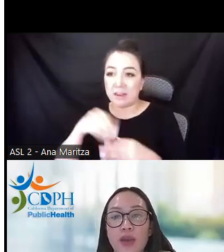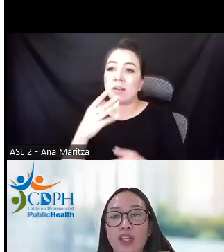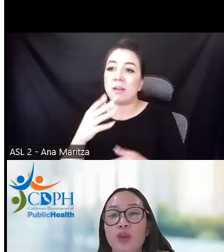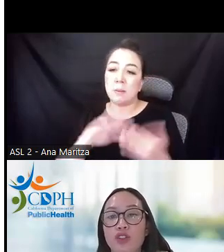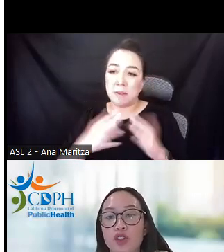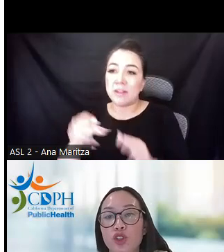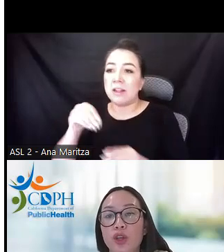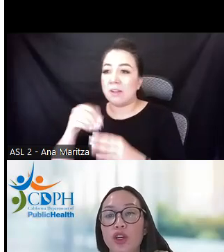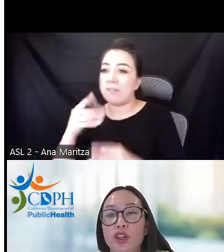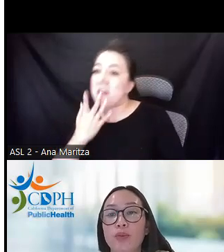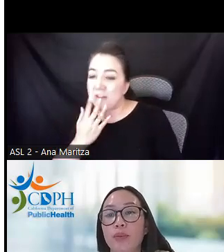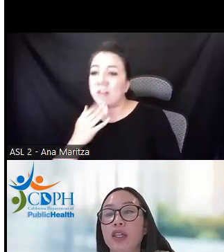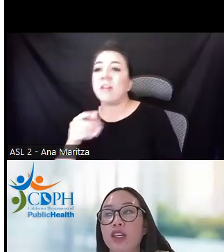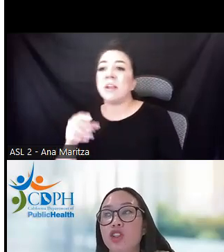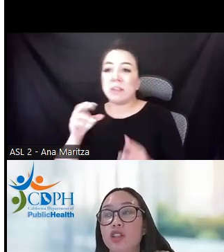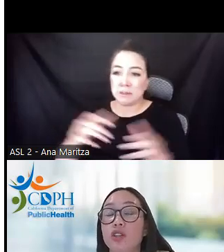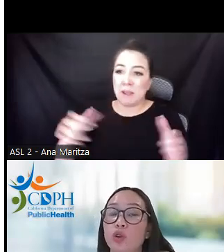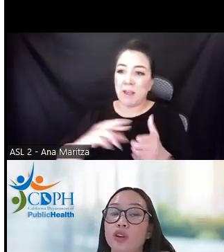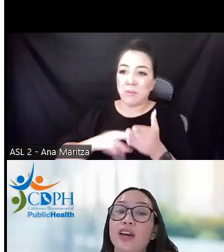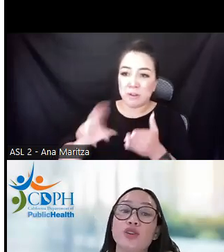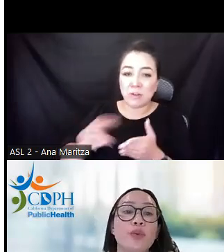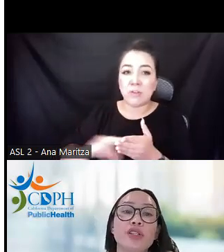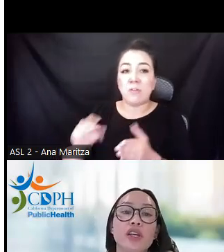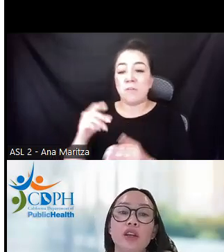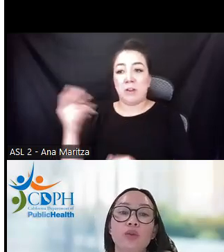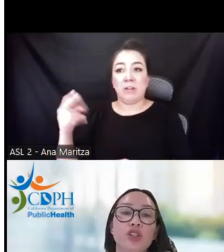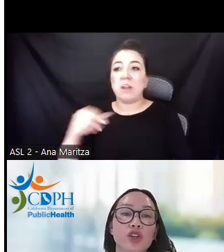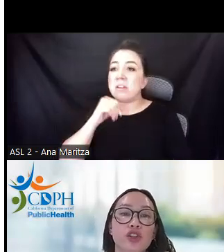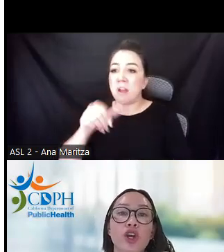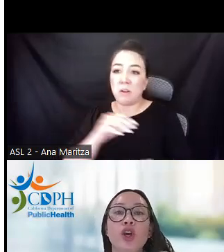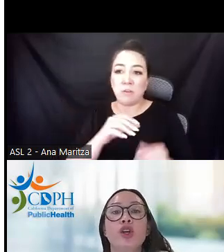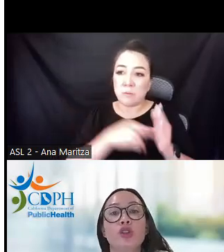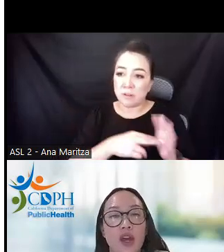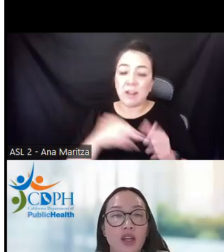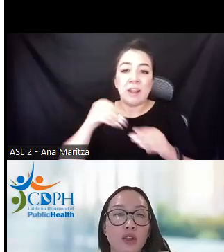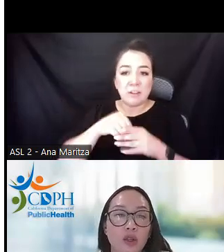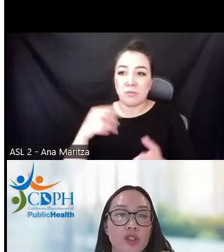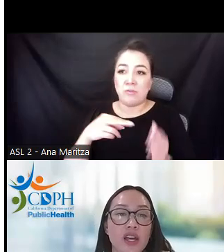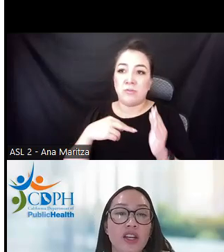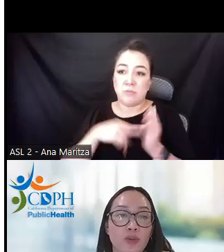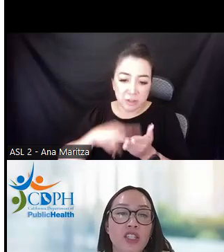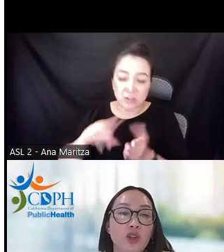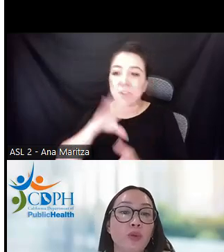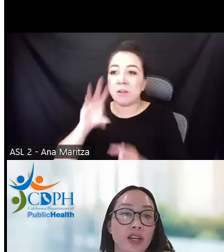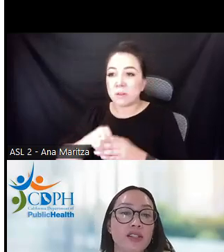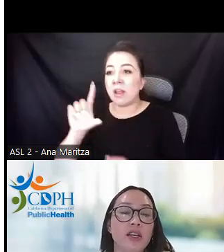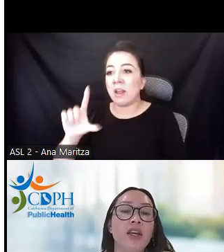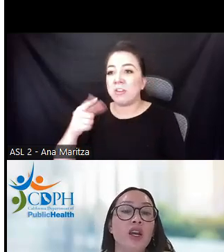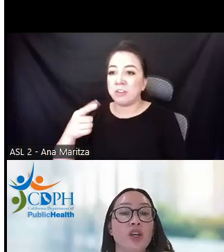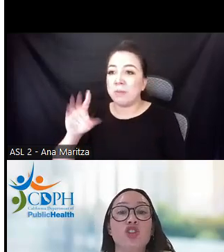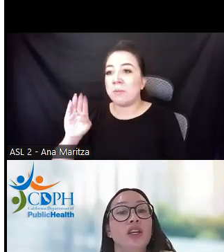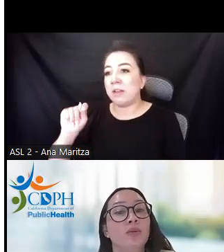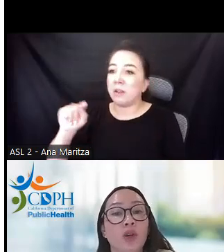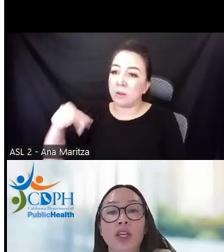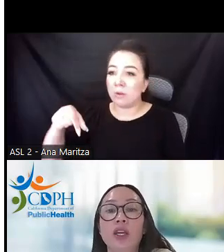on expanding research to include populations historically underrepresented in research. So that includes the LGBTQ+